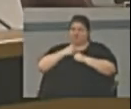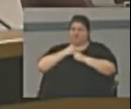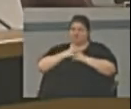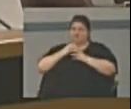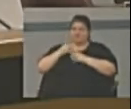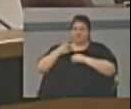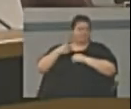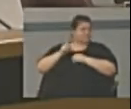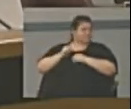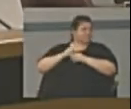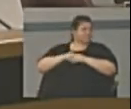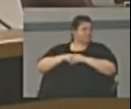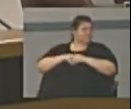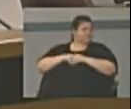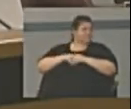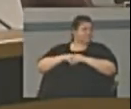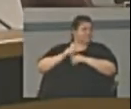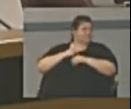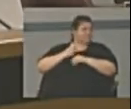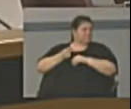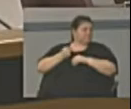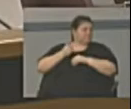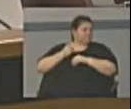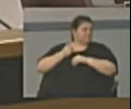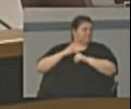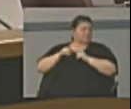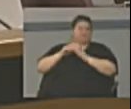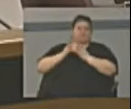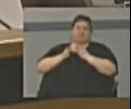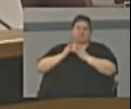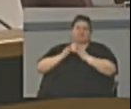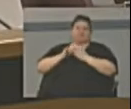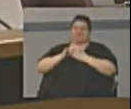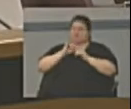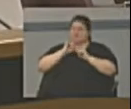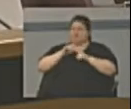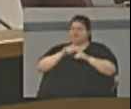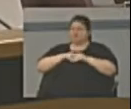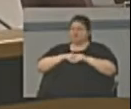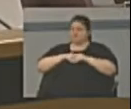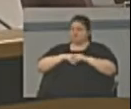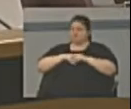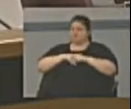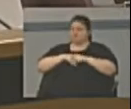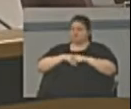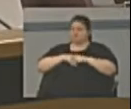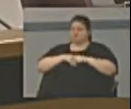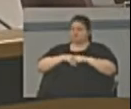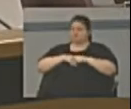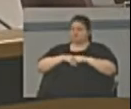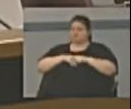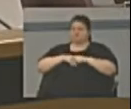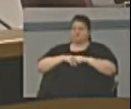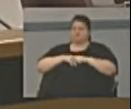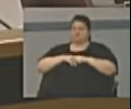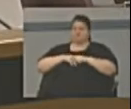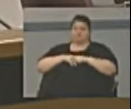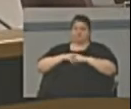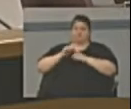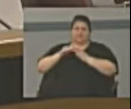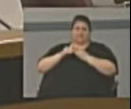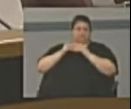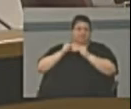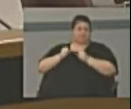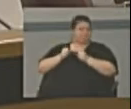them down that way. I understand that, but maybe that's the answer. I mean, I don't, I mean, we'll go ahead and pass